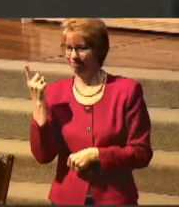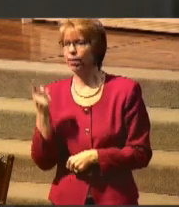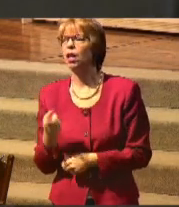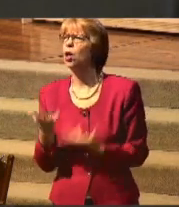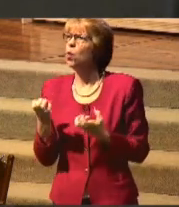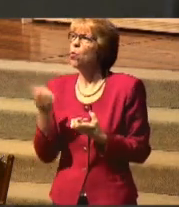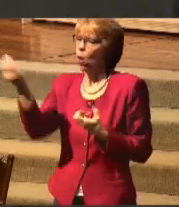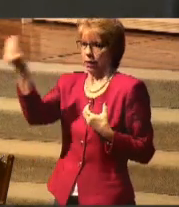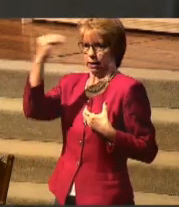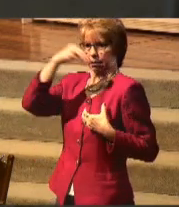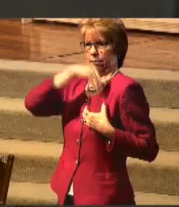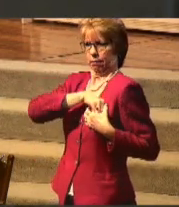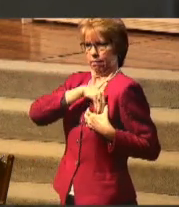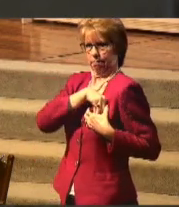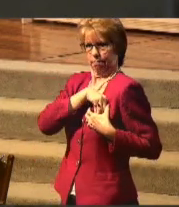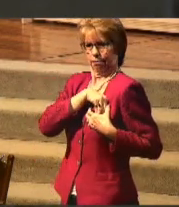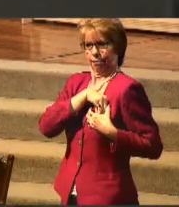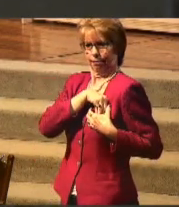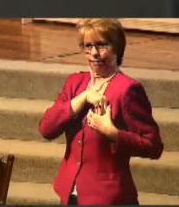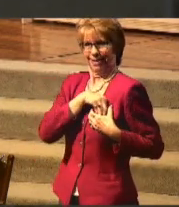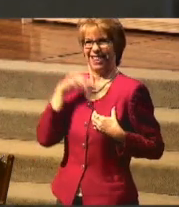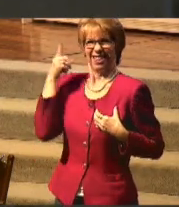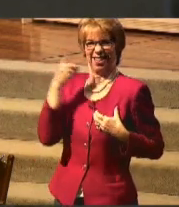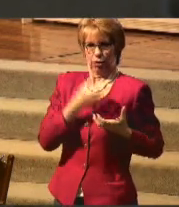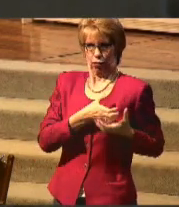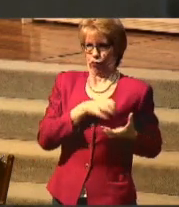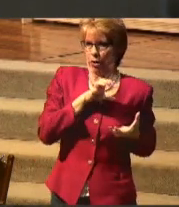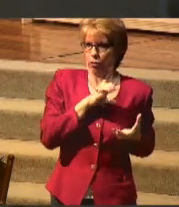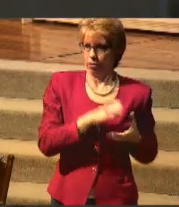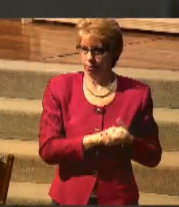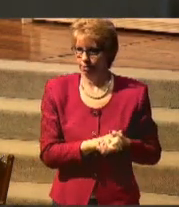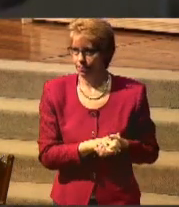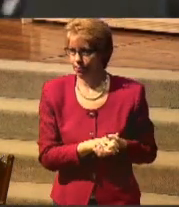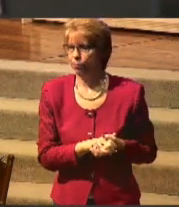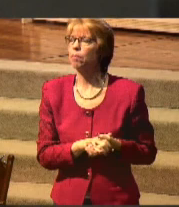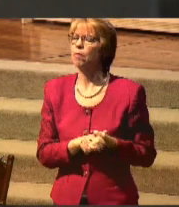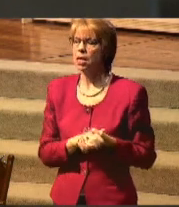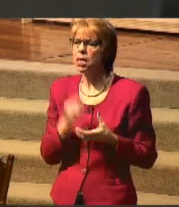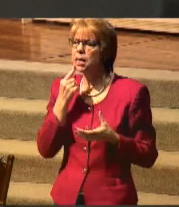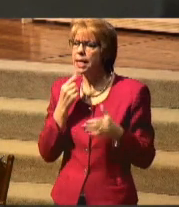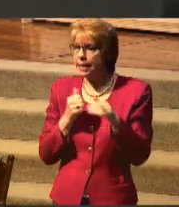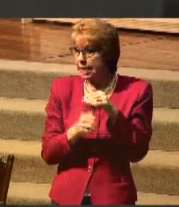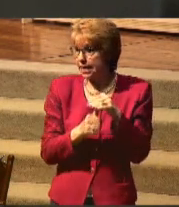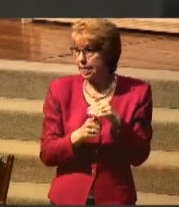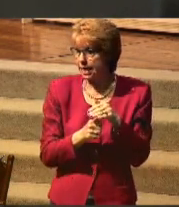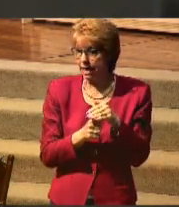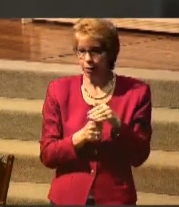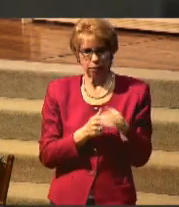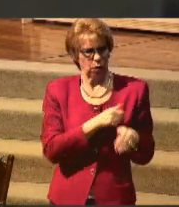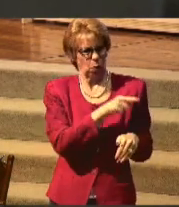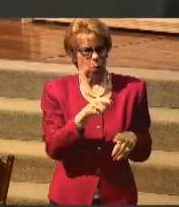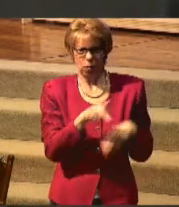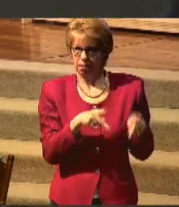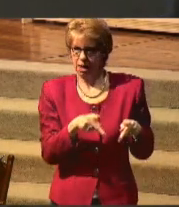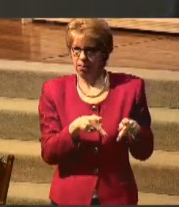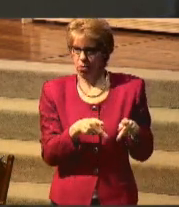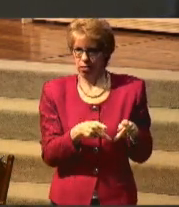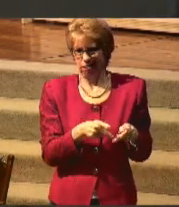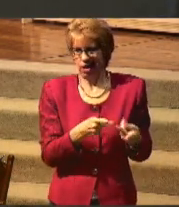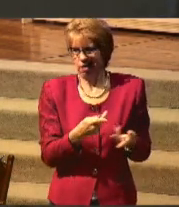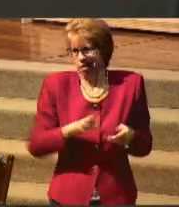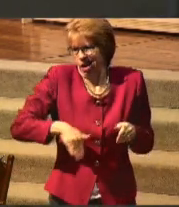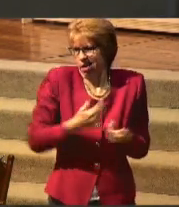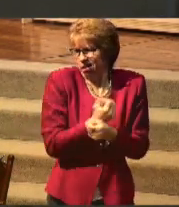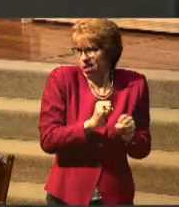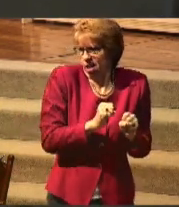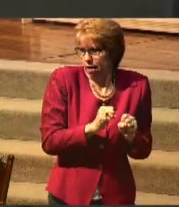us his treasure. The Bible says if our gospel be hid, it is hid to them that are lost. But he put light within us.